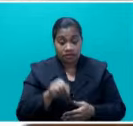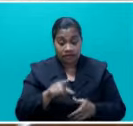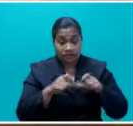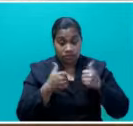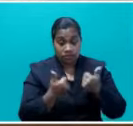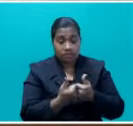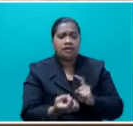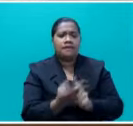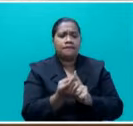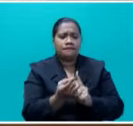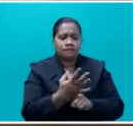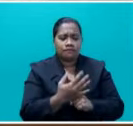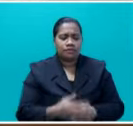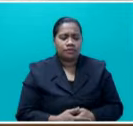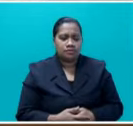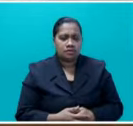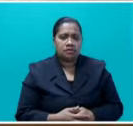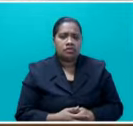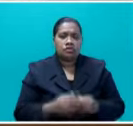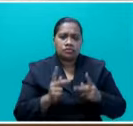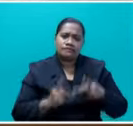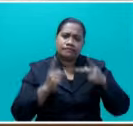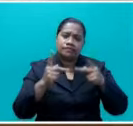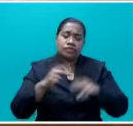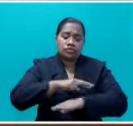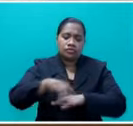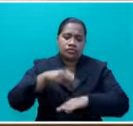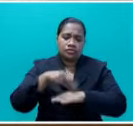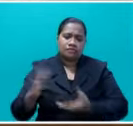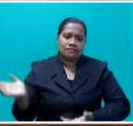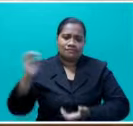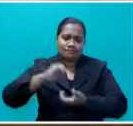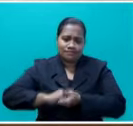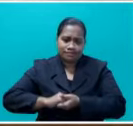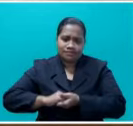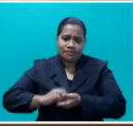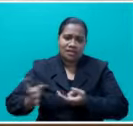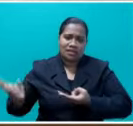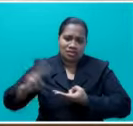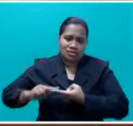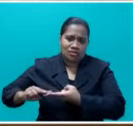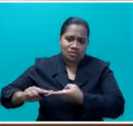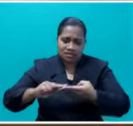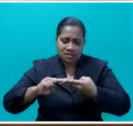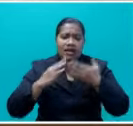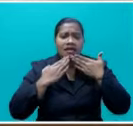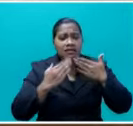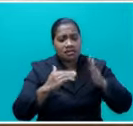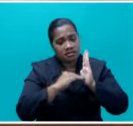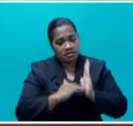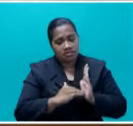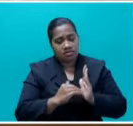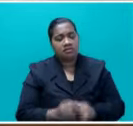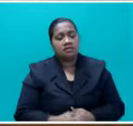is an important step forward in promoting regional solidarity and unity. I thank the chair. I